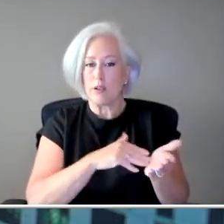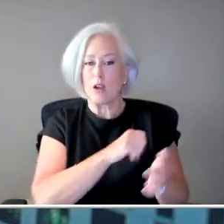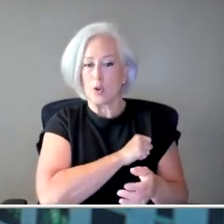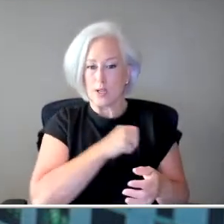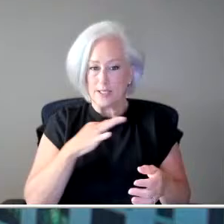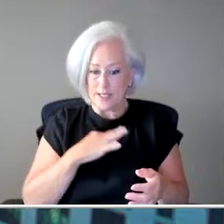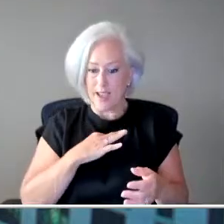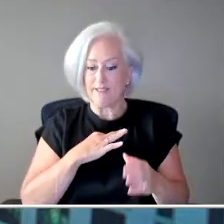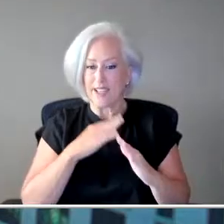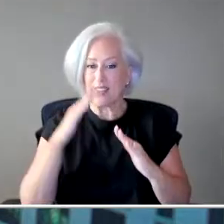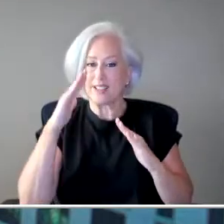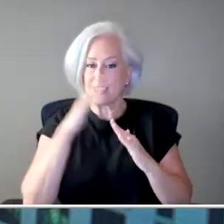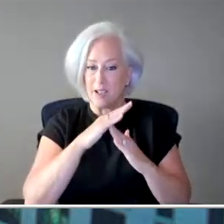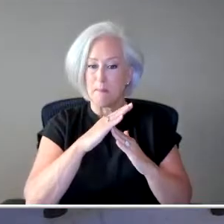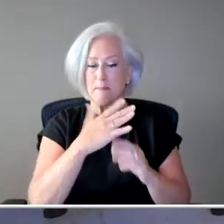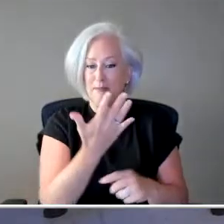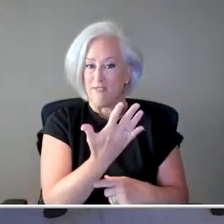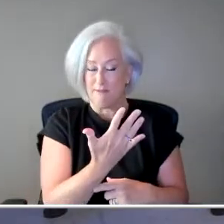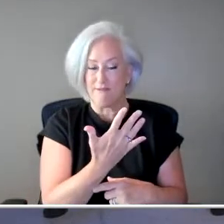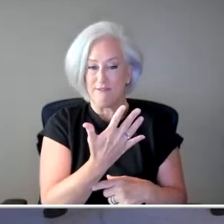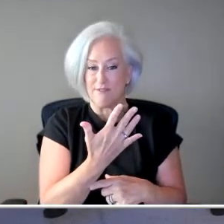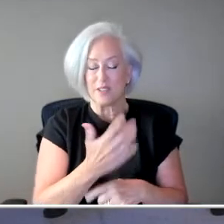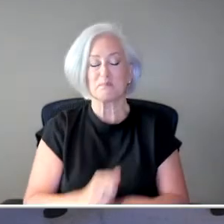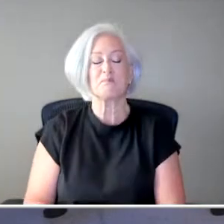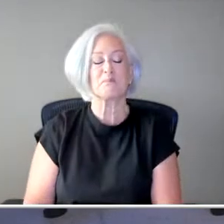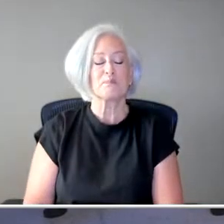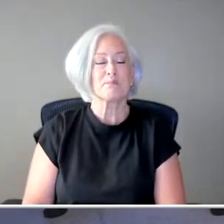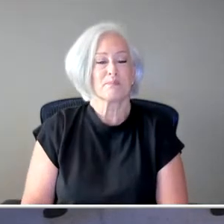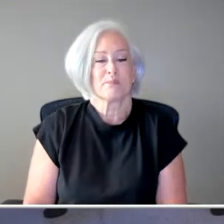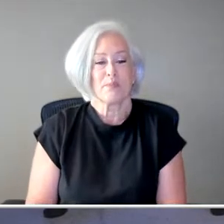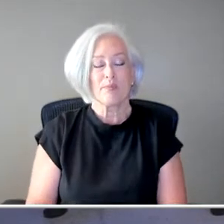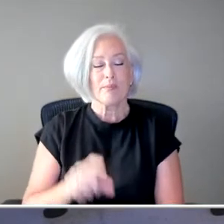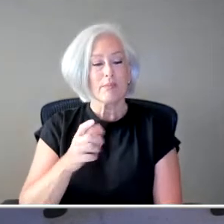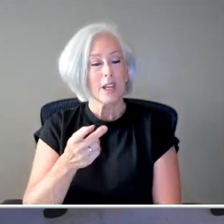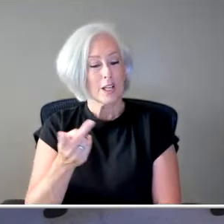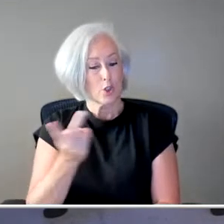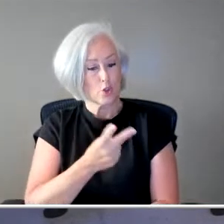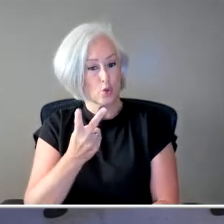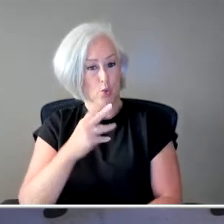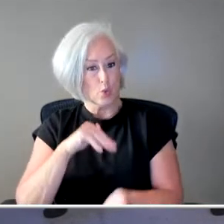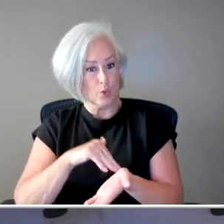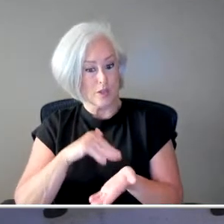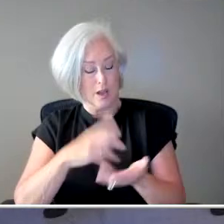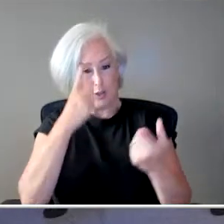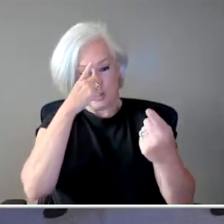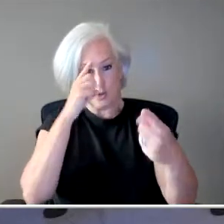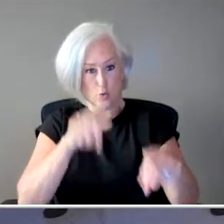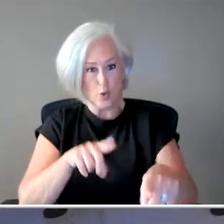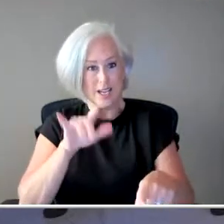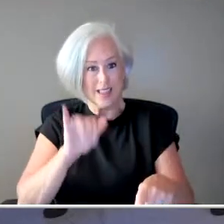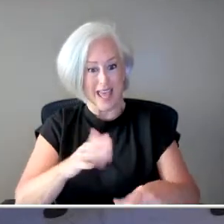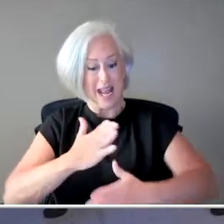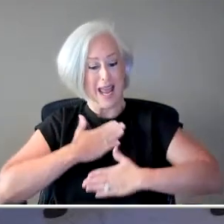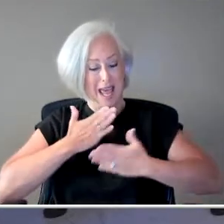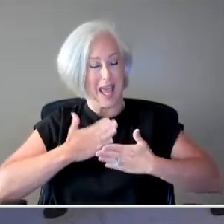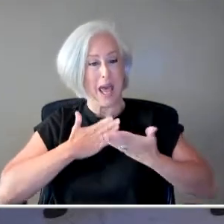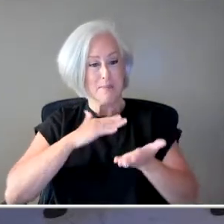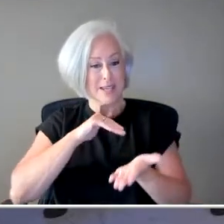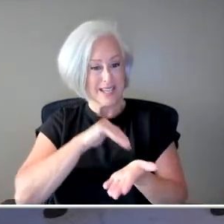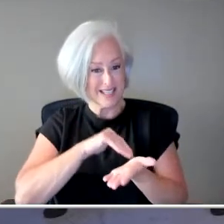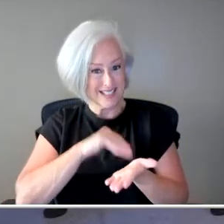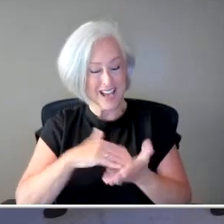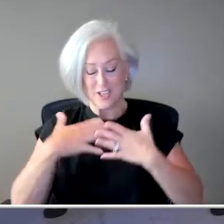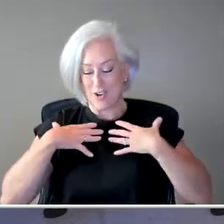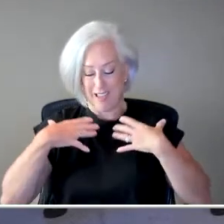actually in the top 5. So, doctors, would you agree that a happy, healthier doctor makes for happy